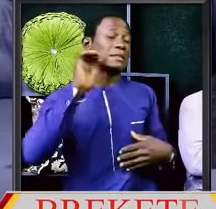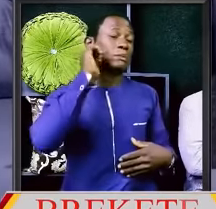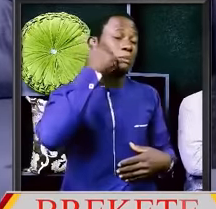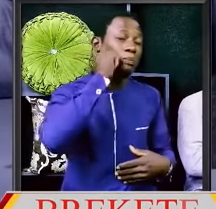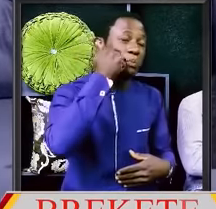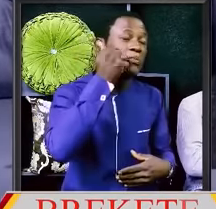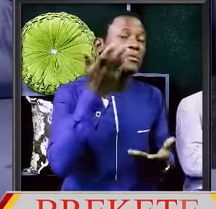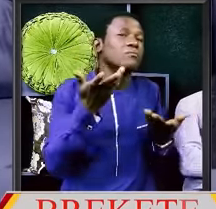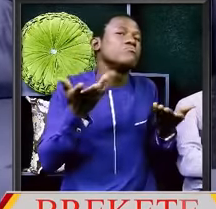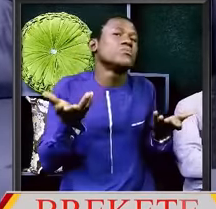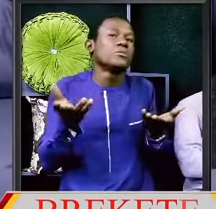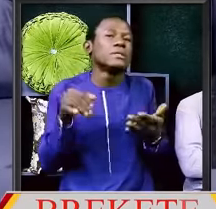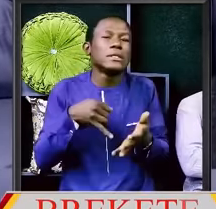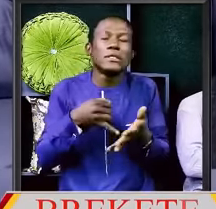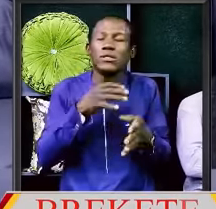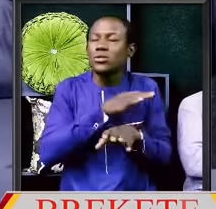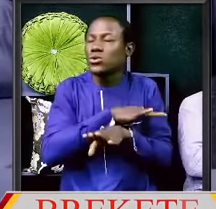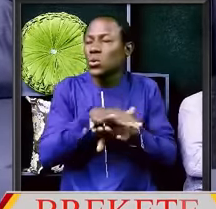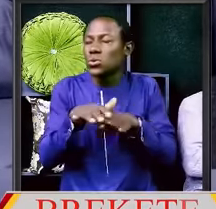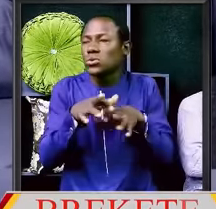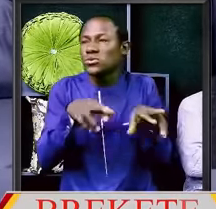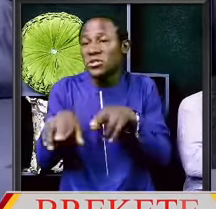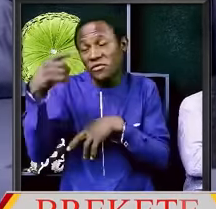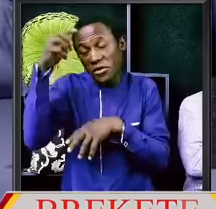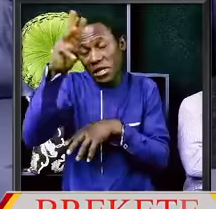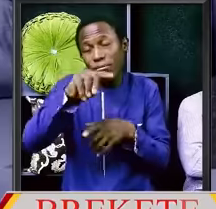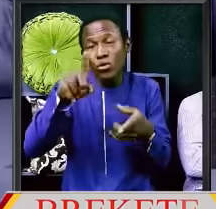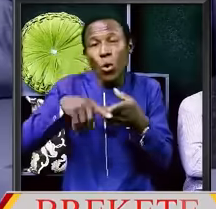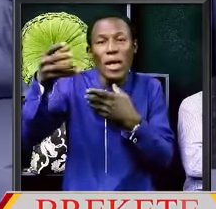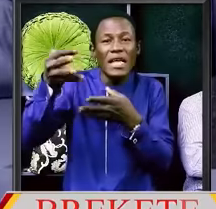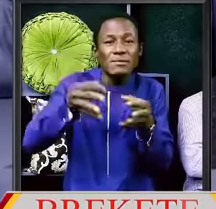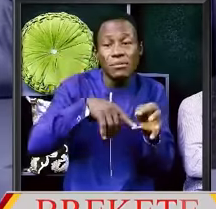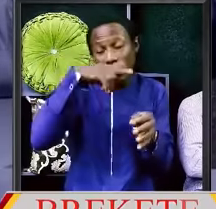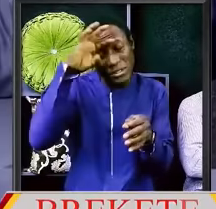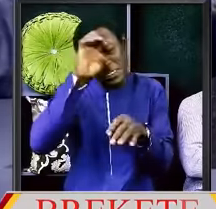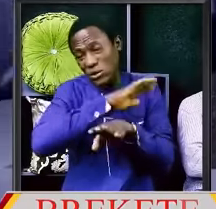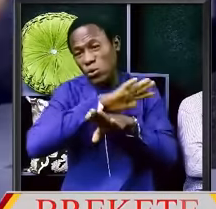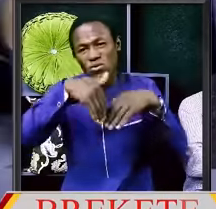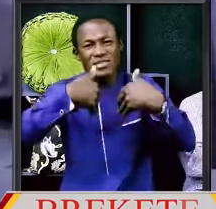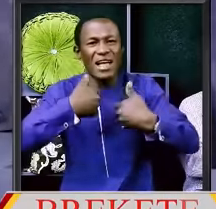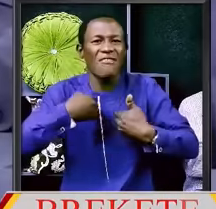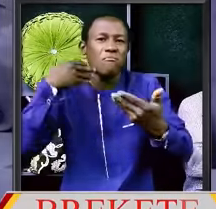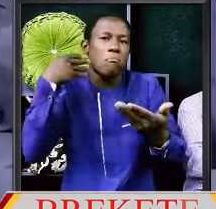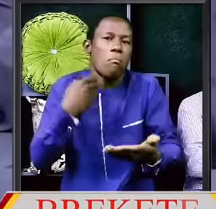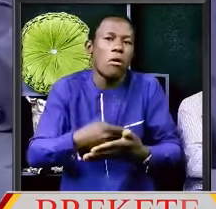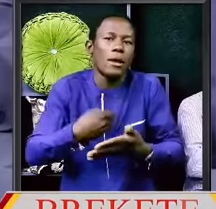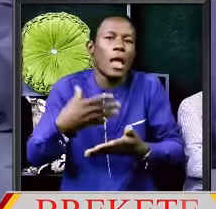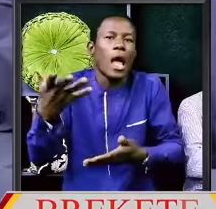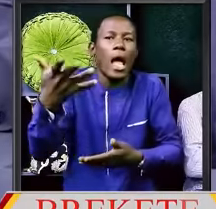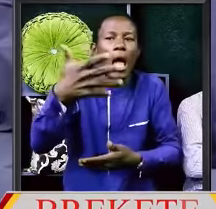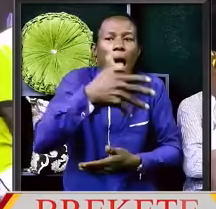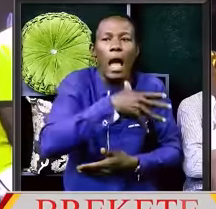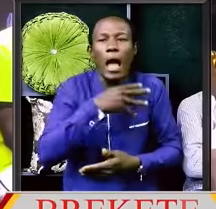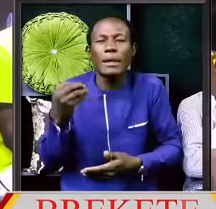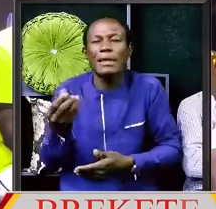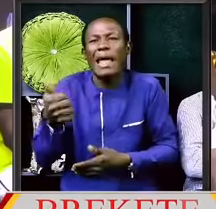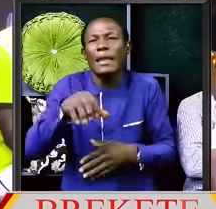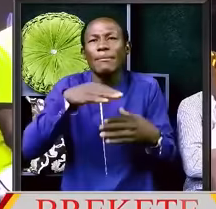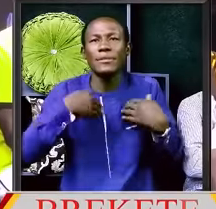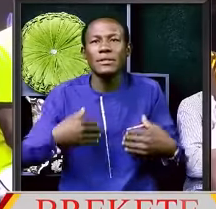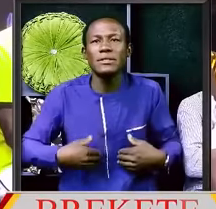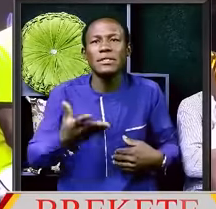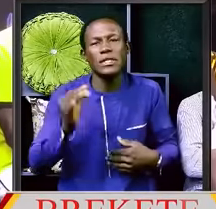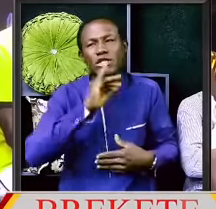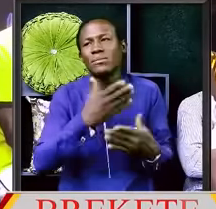You know, rich may they explain to Ram because he no get money, and he no get anybody. I don't know whether. And they get what in they see. You know, he get something